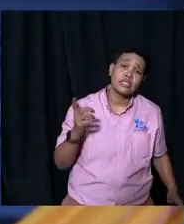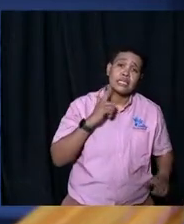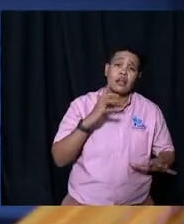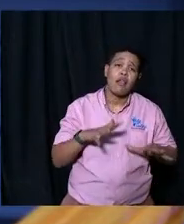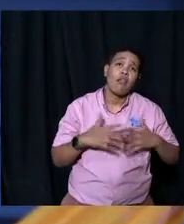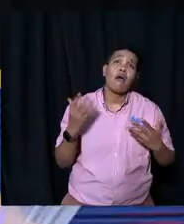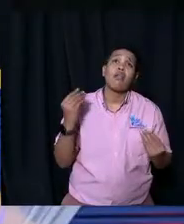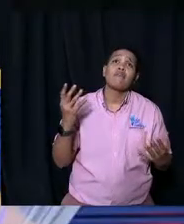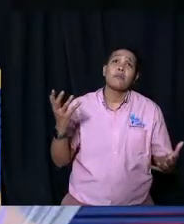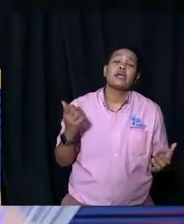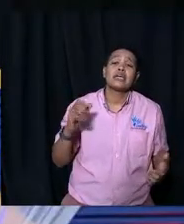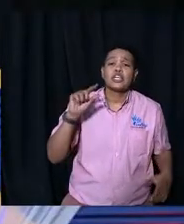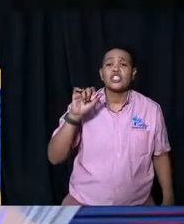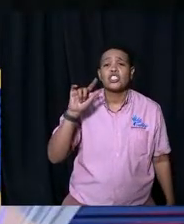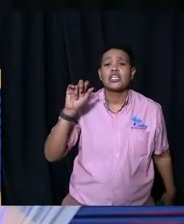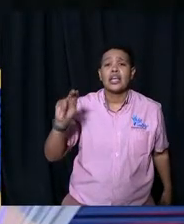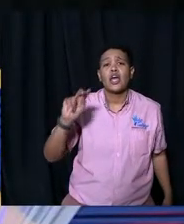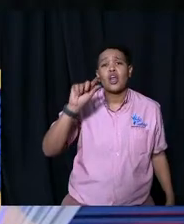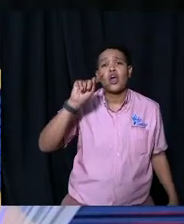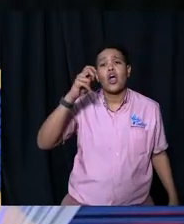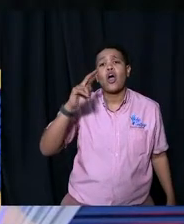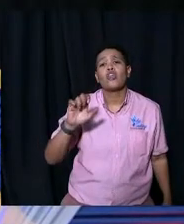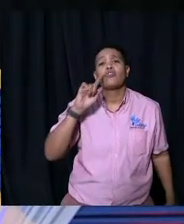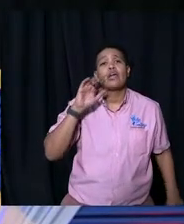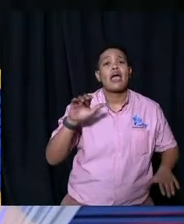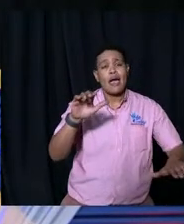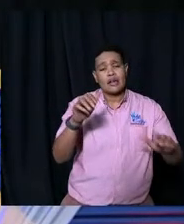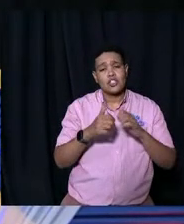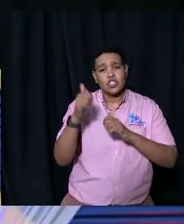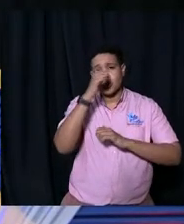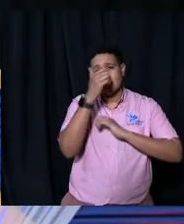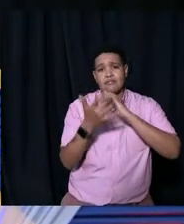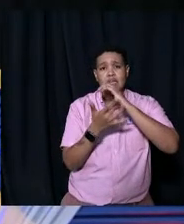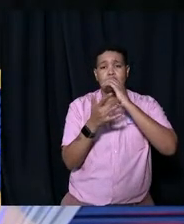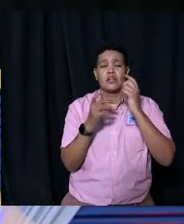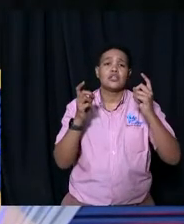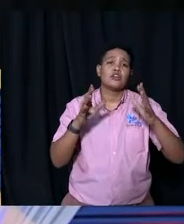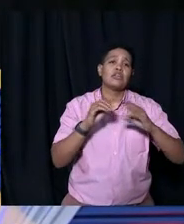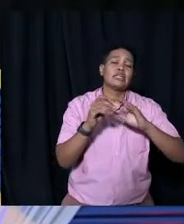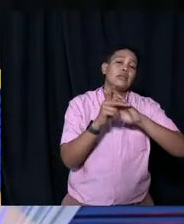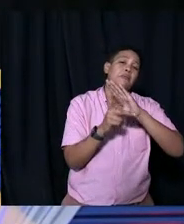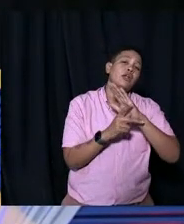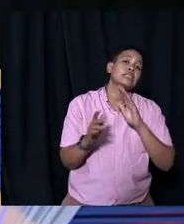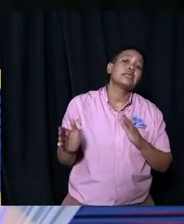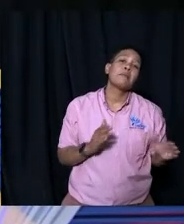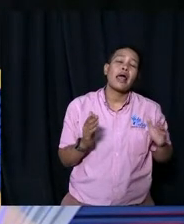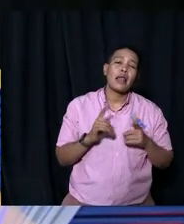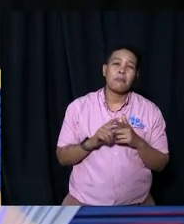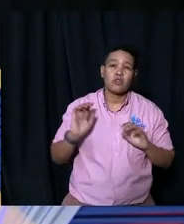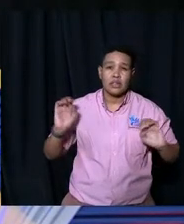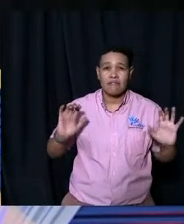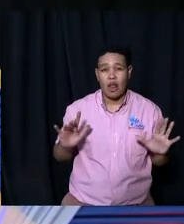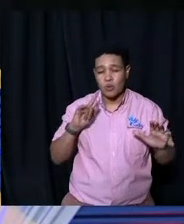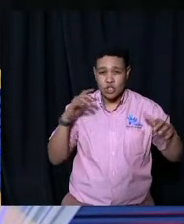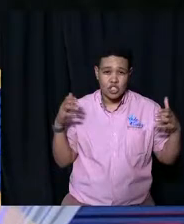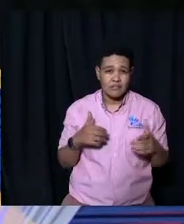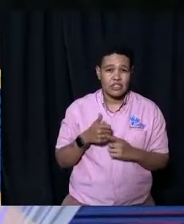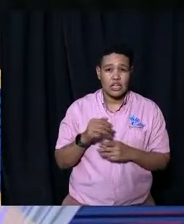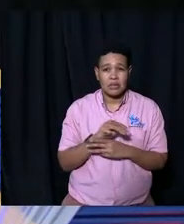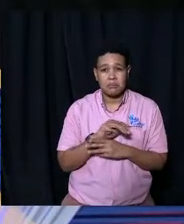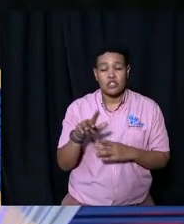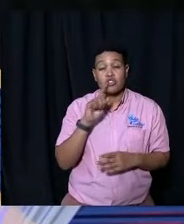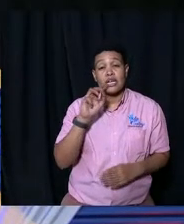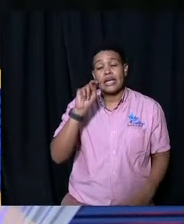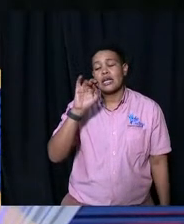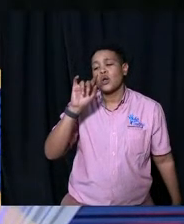of information. Ms. Gillian Guthrie, Acting Chief Technical Director in the Policy Planning and Evaluation Division of the Ministry.